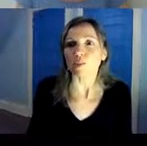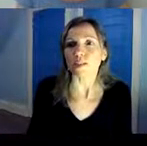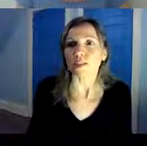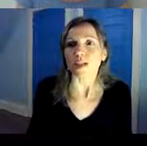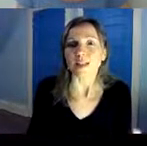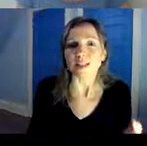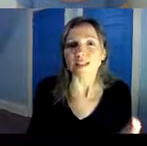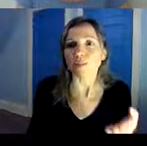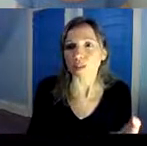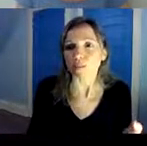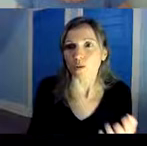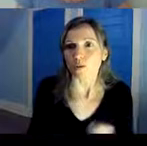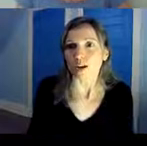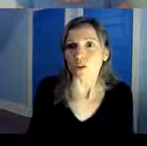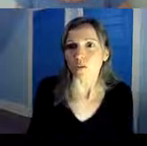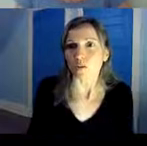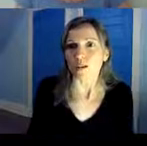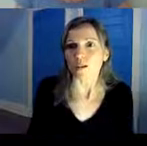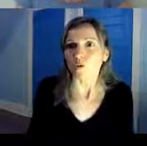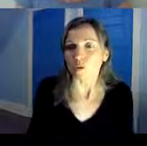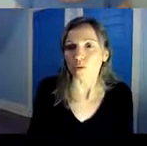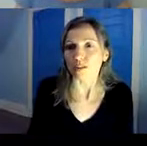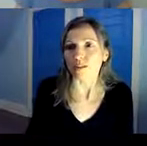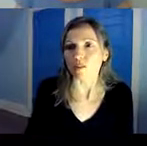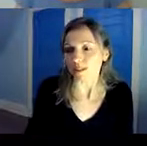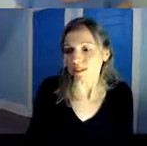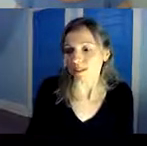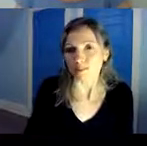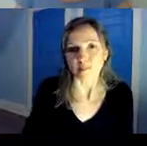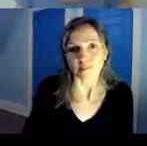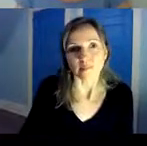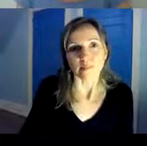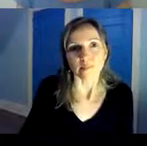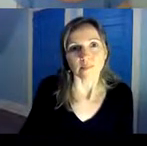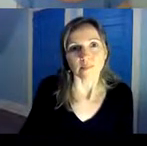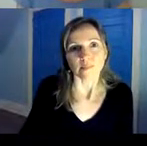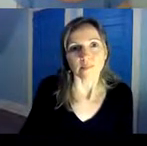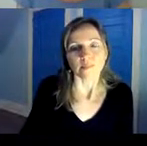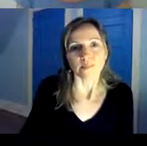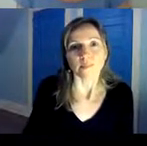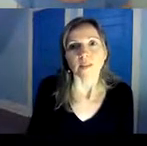beautiful native species. This is the reason we are trying to control invasive species.